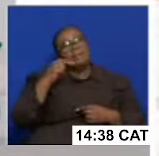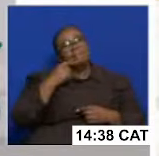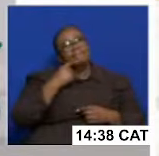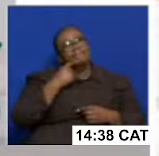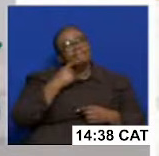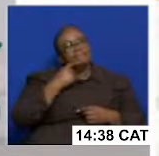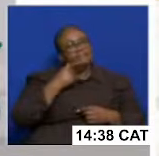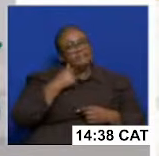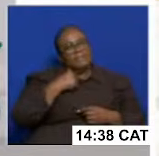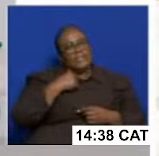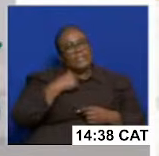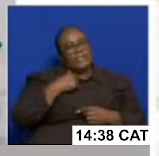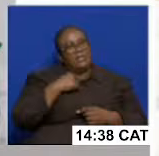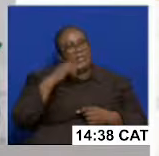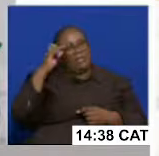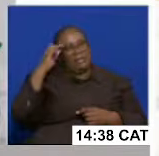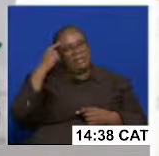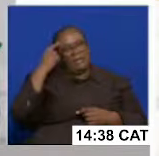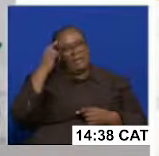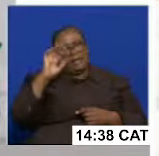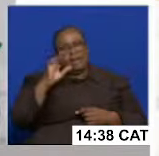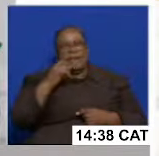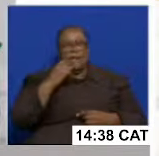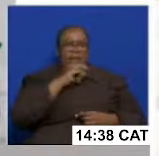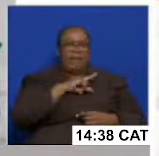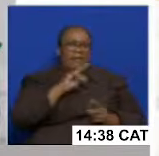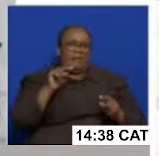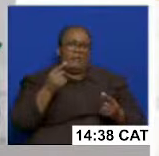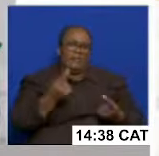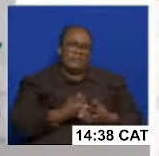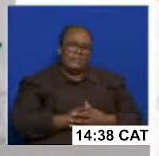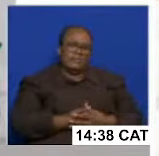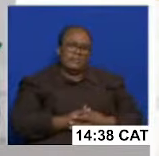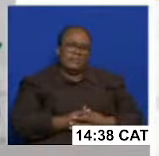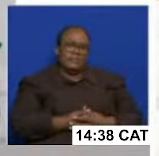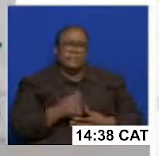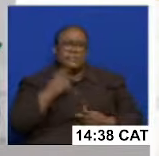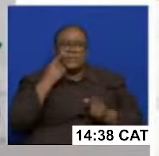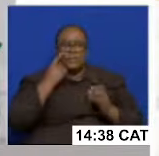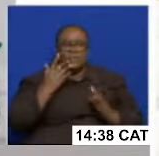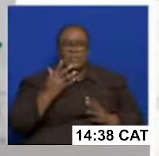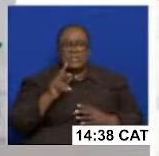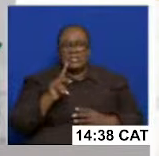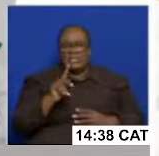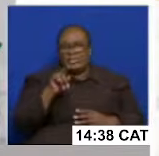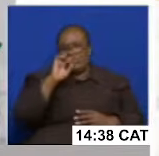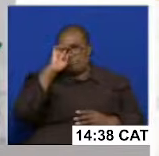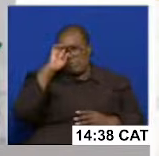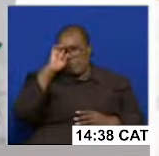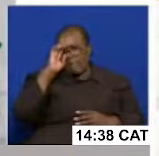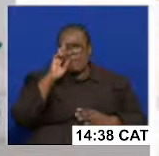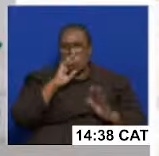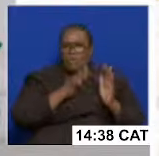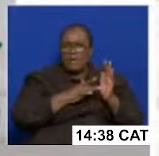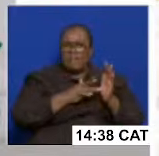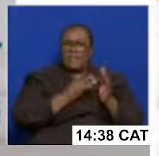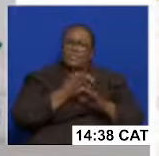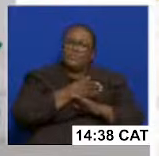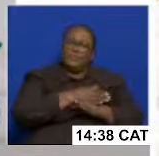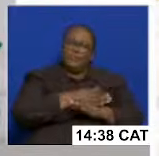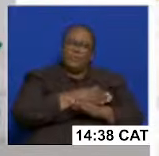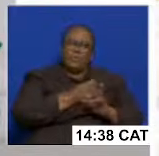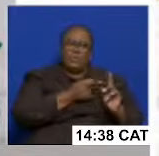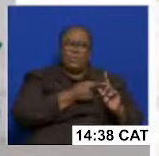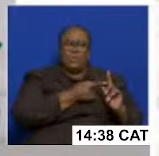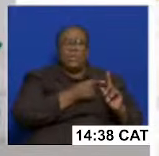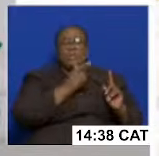I don't want to lie. So, Witness K, you'll remember that on the page before, Officer Stolz had told you that we have